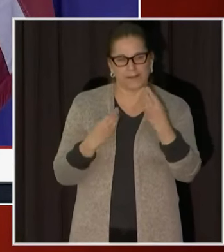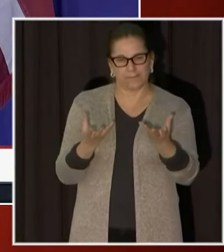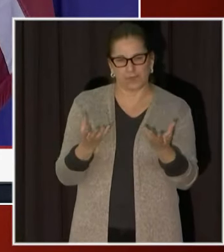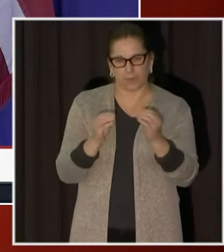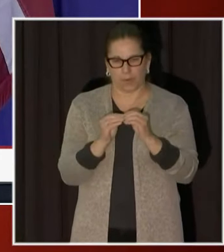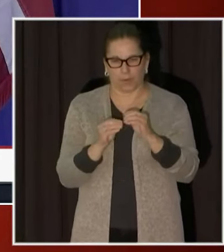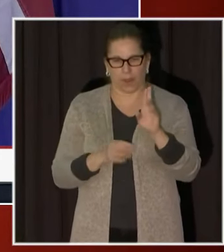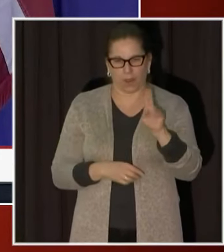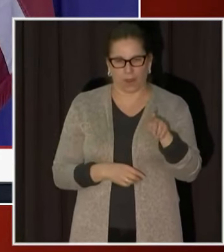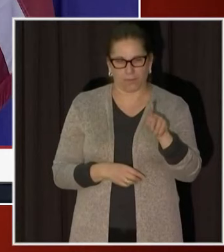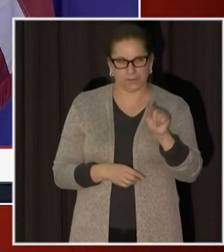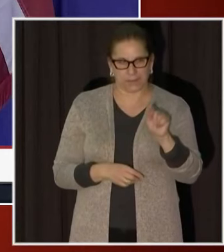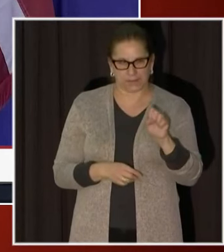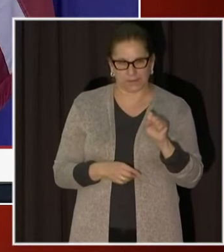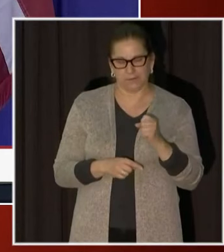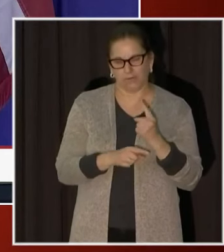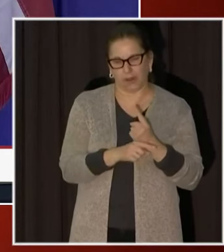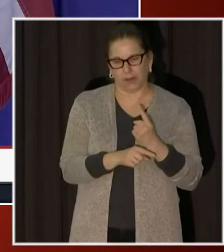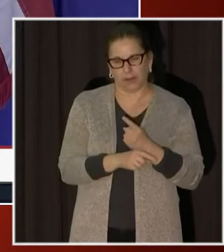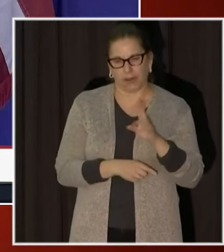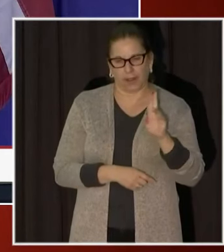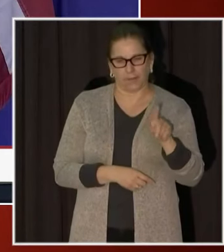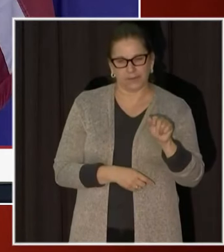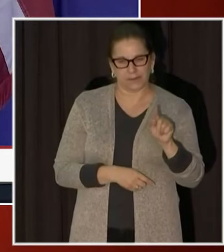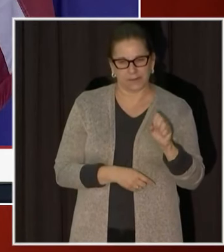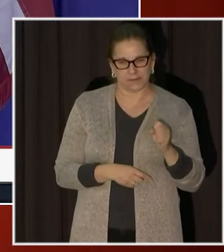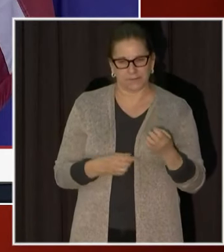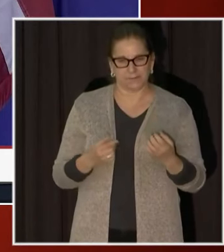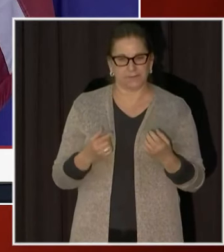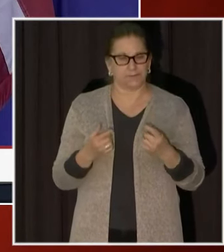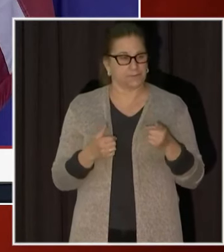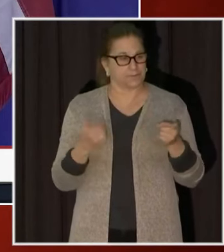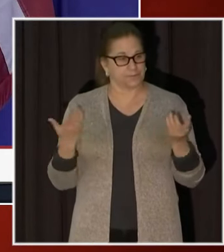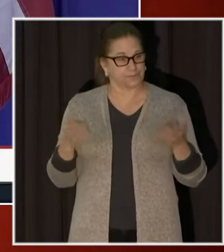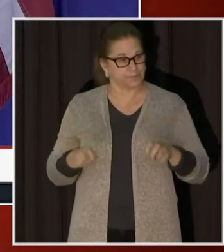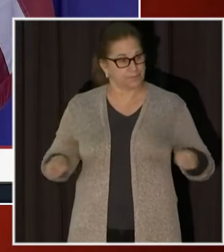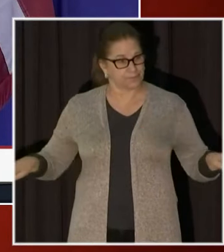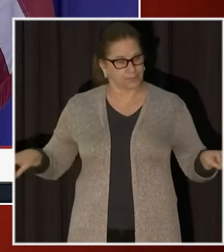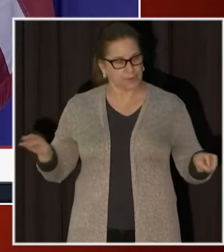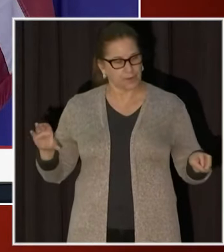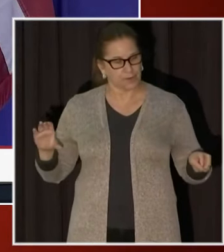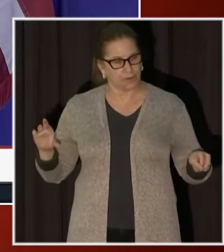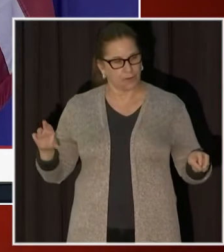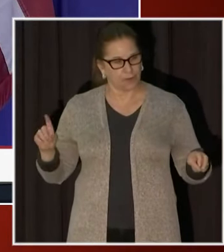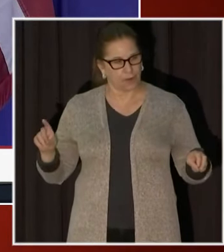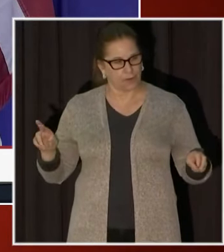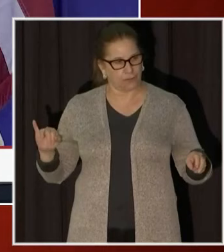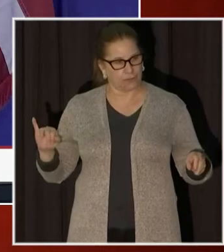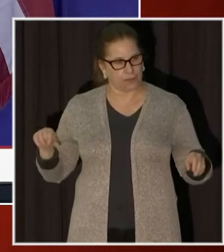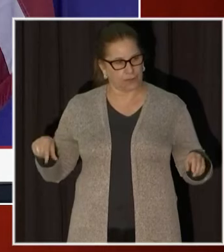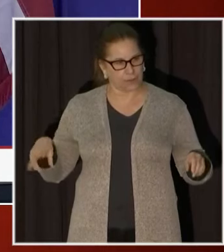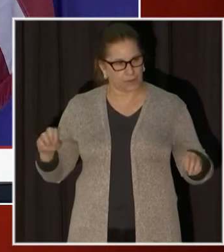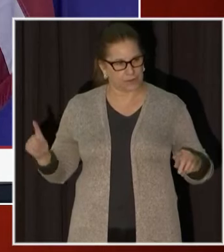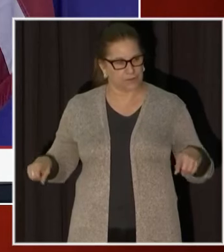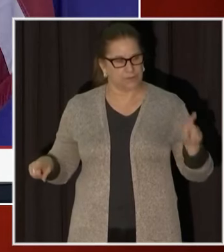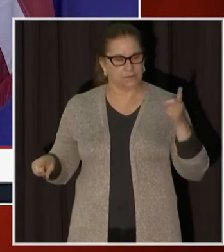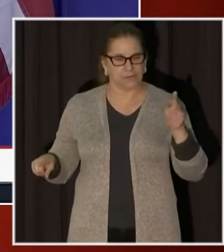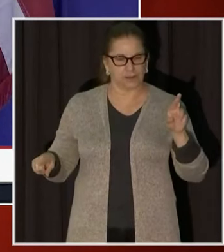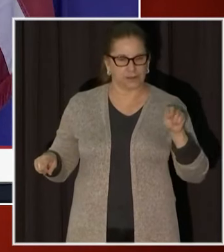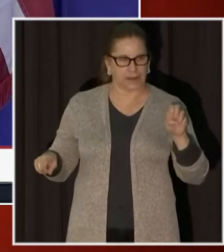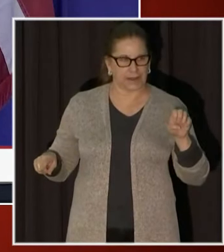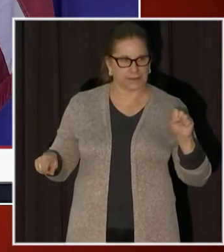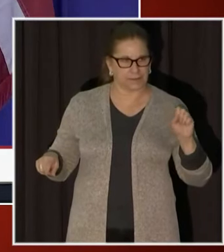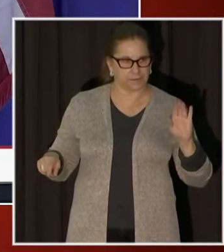by Dr. LaQuandra Nesbitt and Dr. Roger Mitchell. And today we're going to talk in some detail about